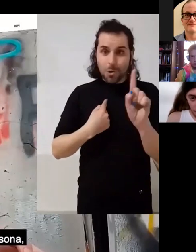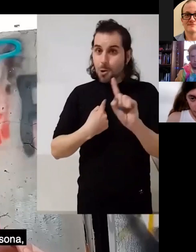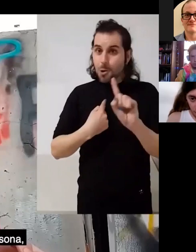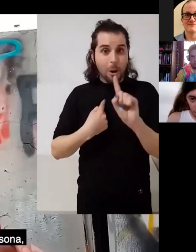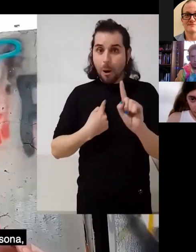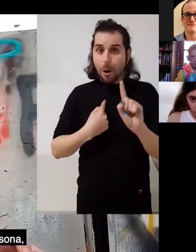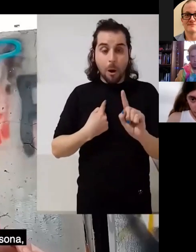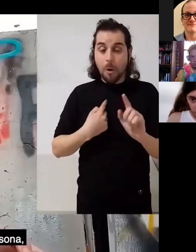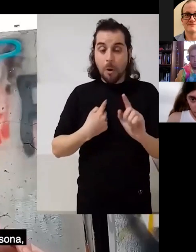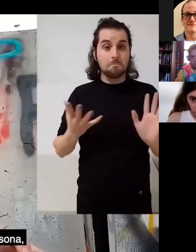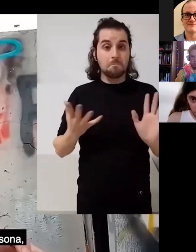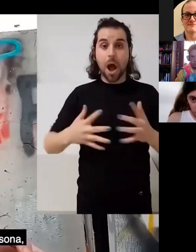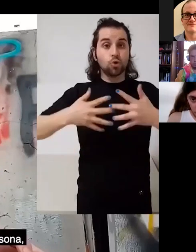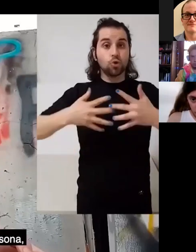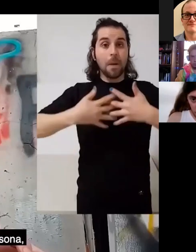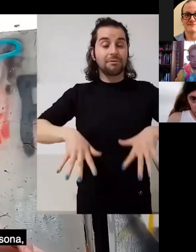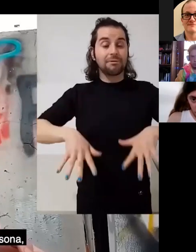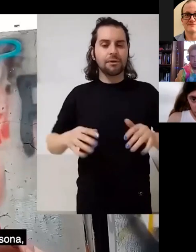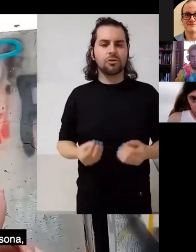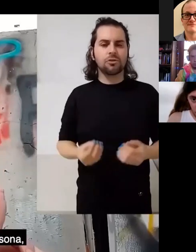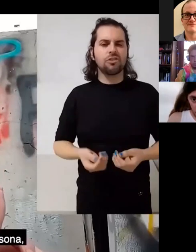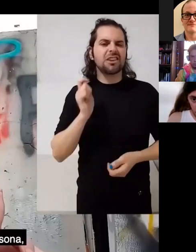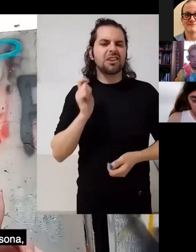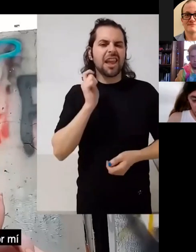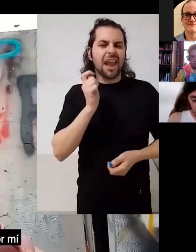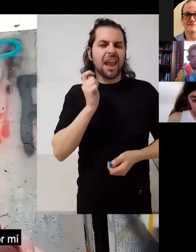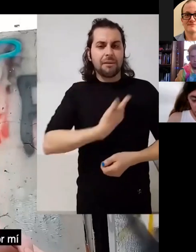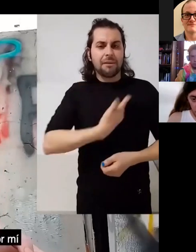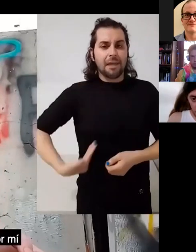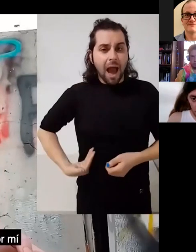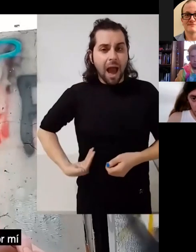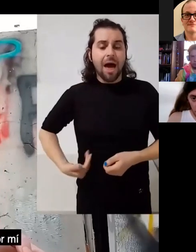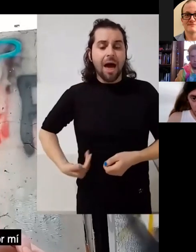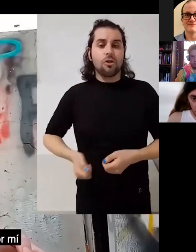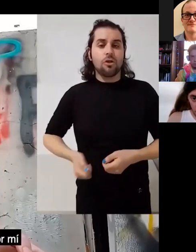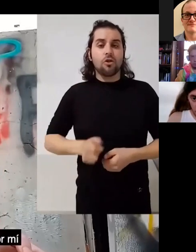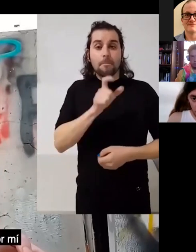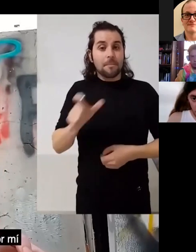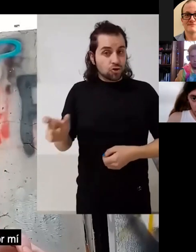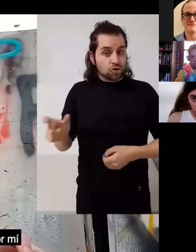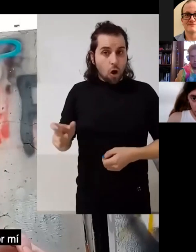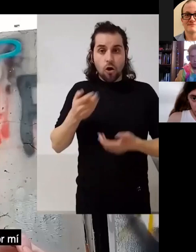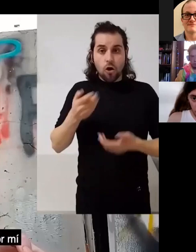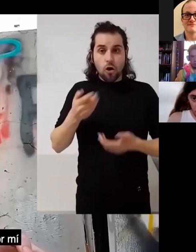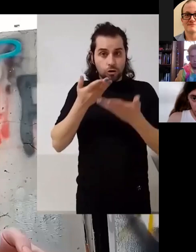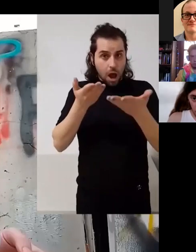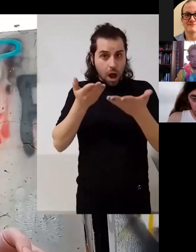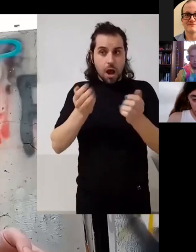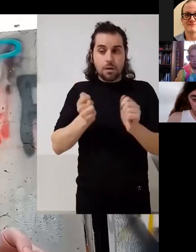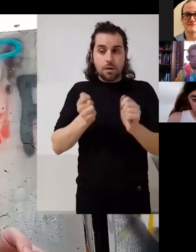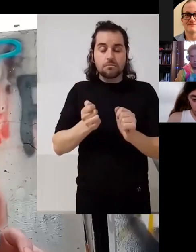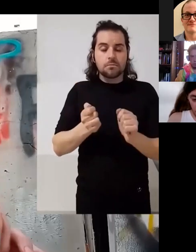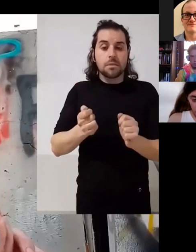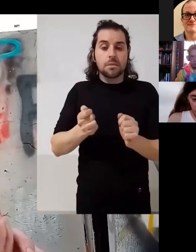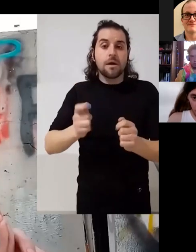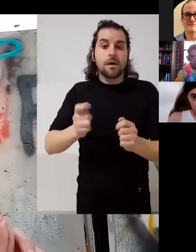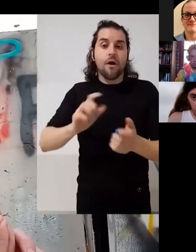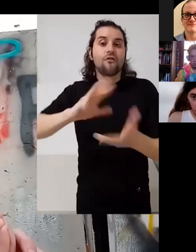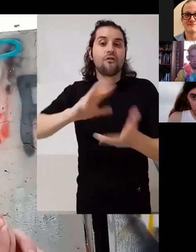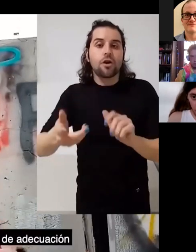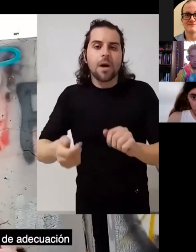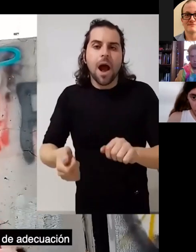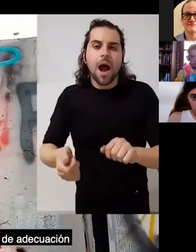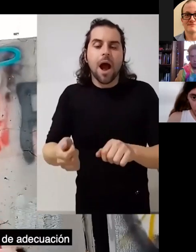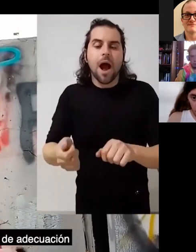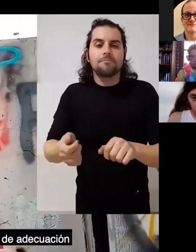Nobody asks about my identity. They assume how they should call me. So the state or